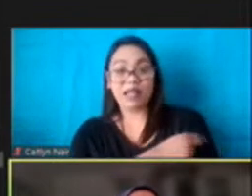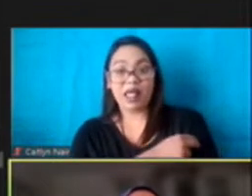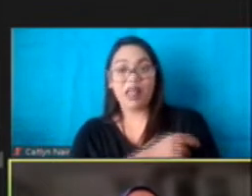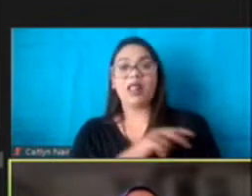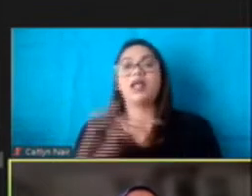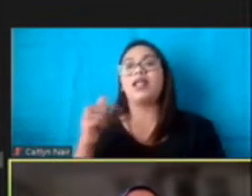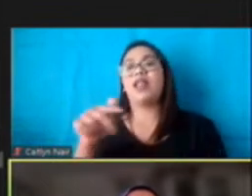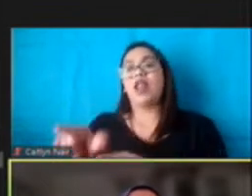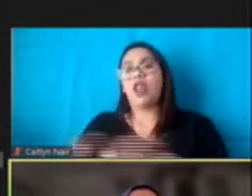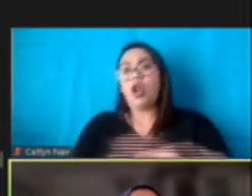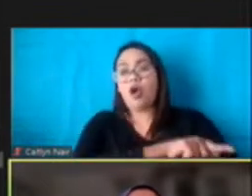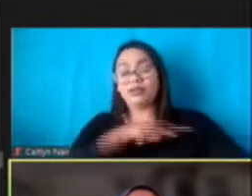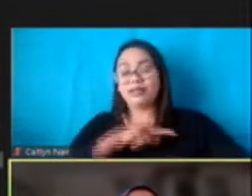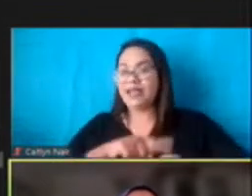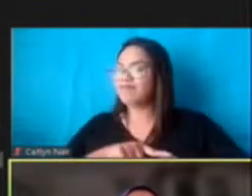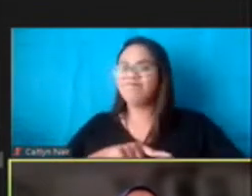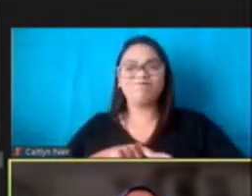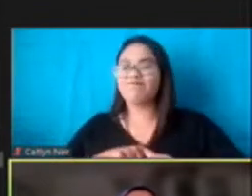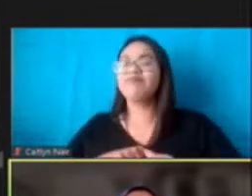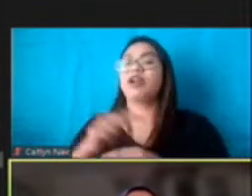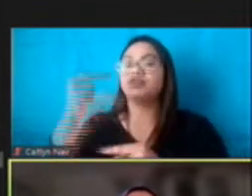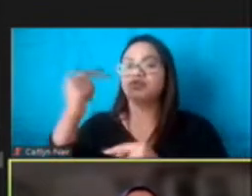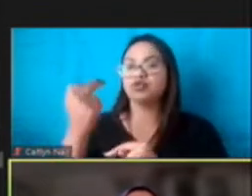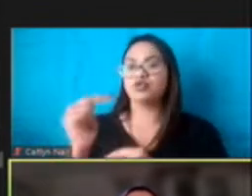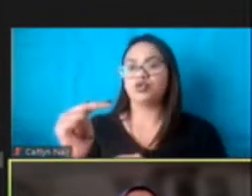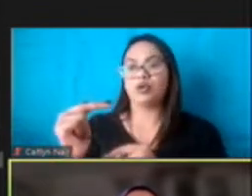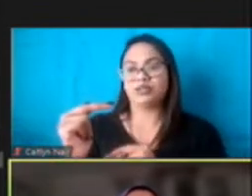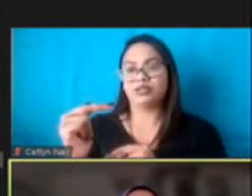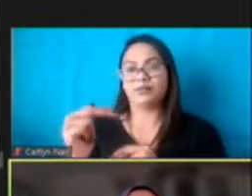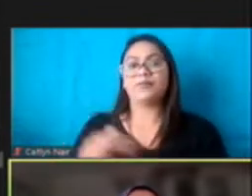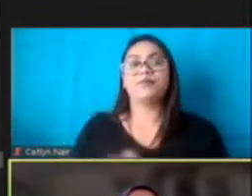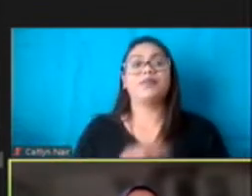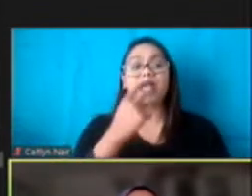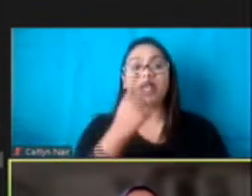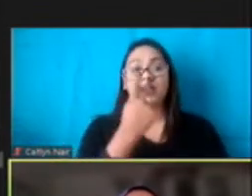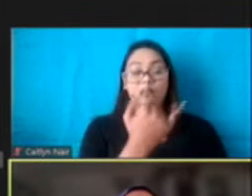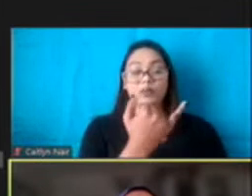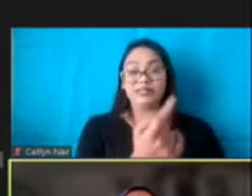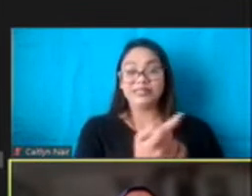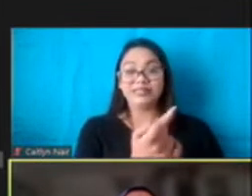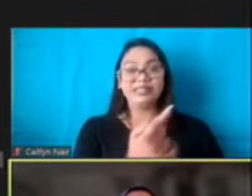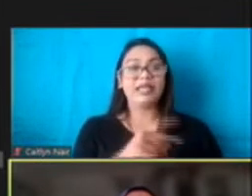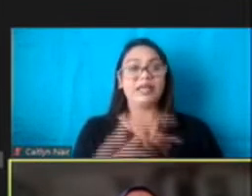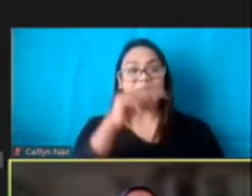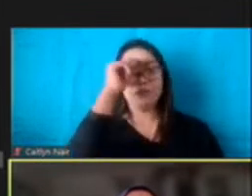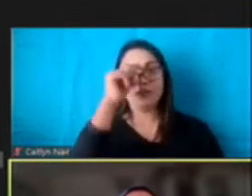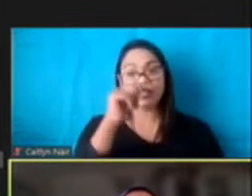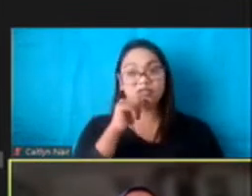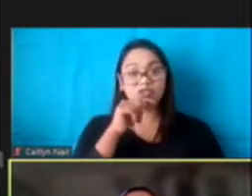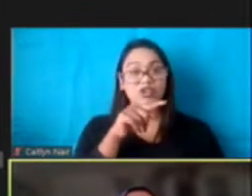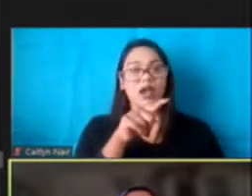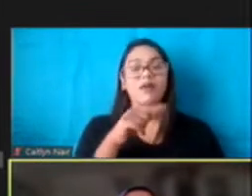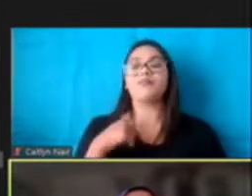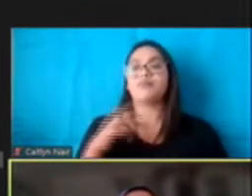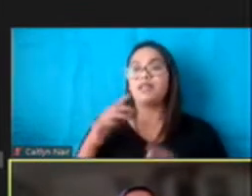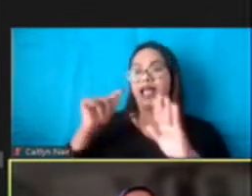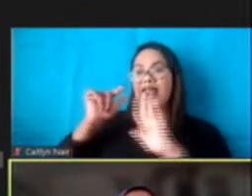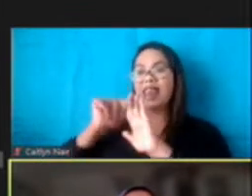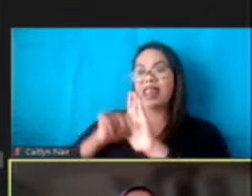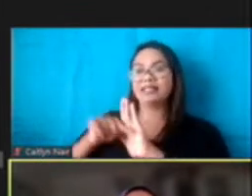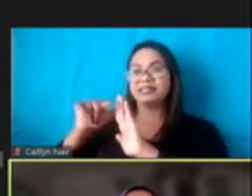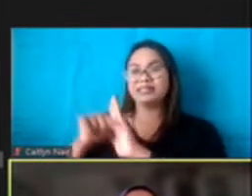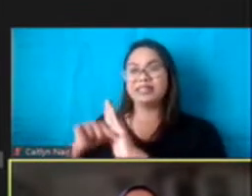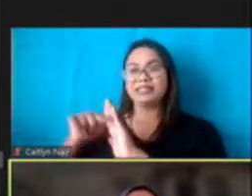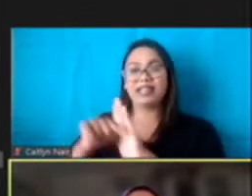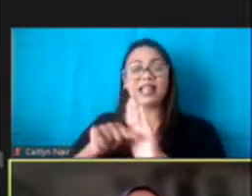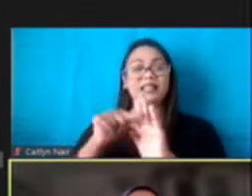waves. So it's very difficult to disentangle if the picture we're seeing of less severity is due to the fact that we have a lot of prior